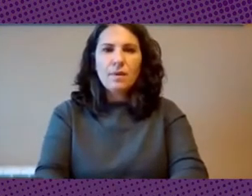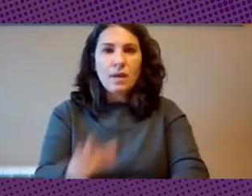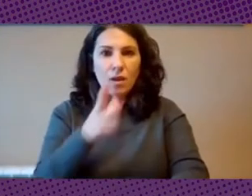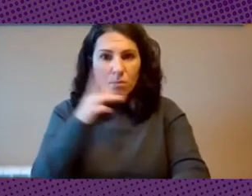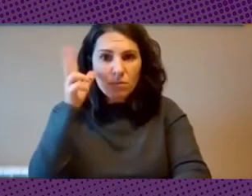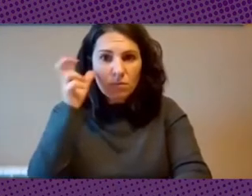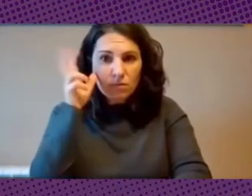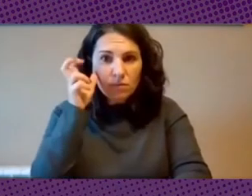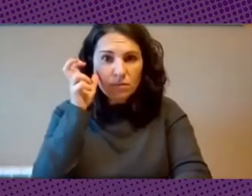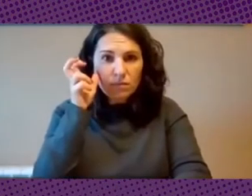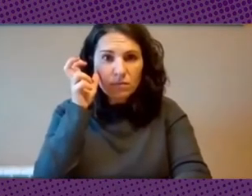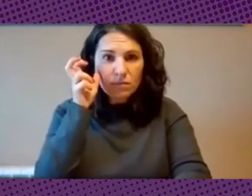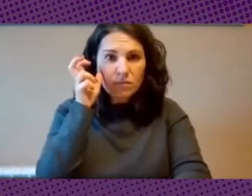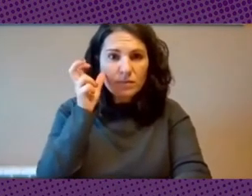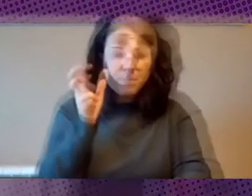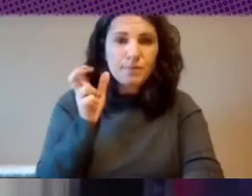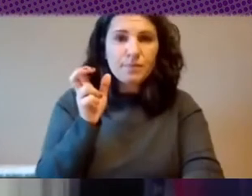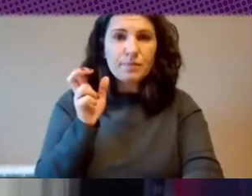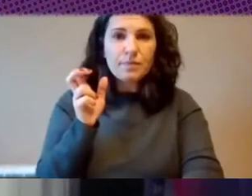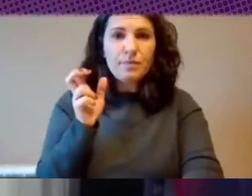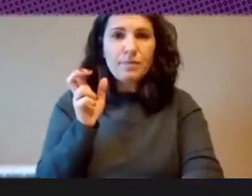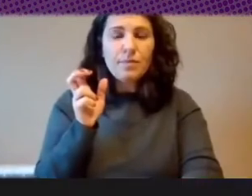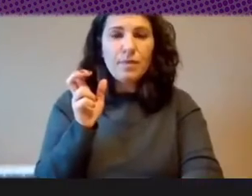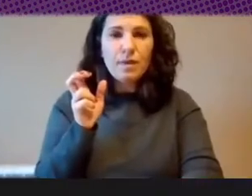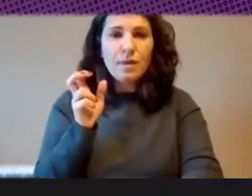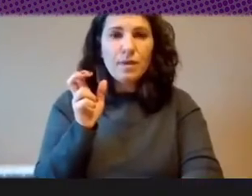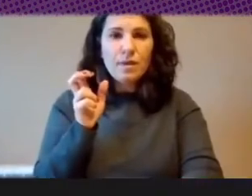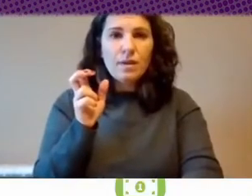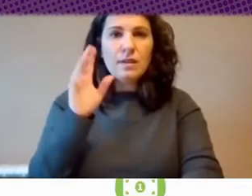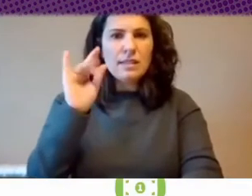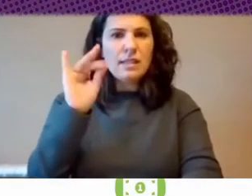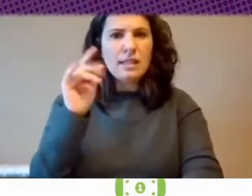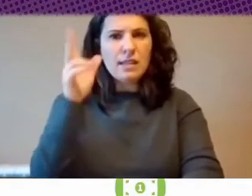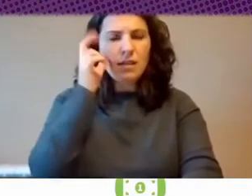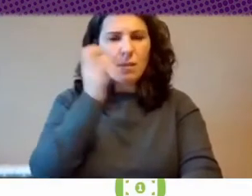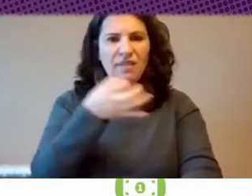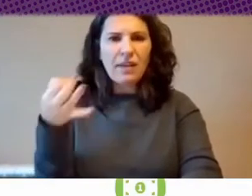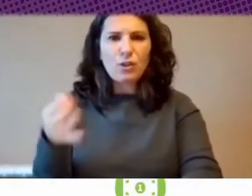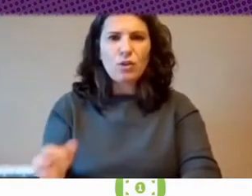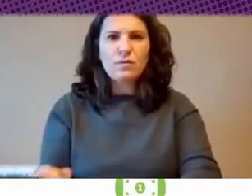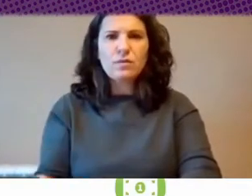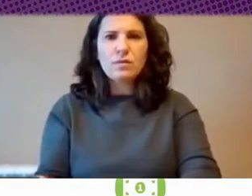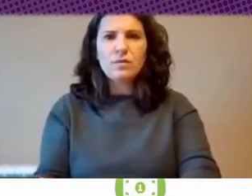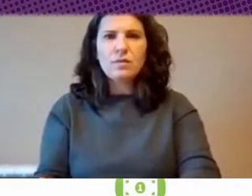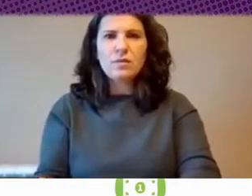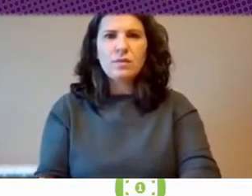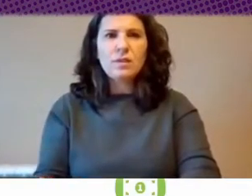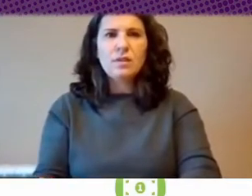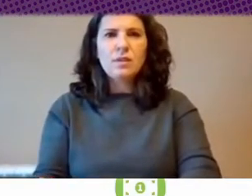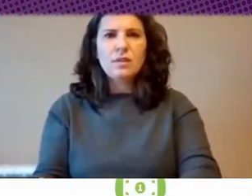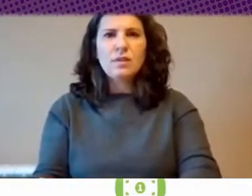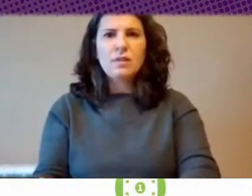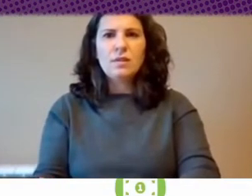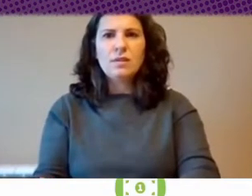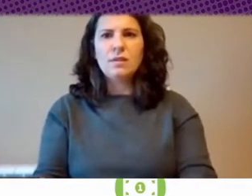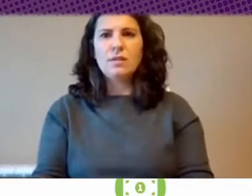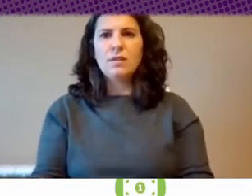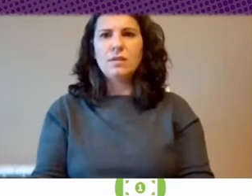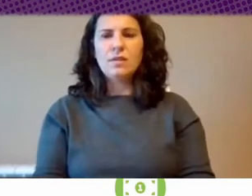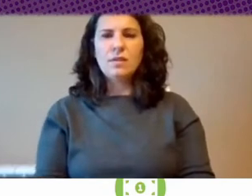Yeah, wait a second. Yeah, now it's correct. Daniela, you can continue. So let me show. Can you, can you hear me now?